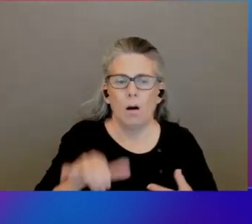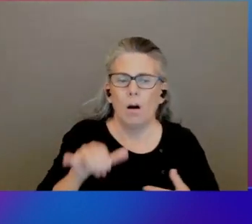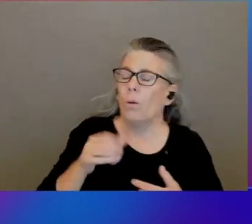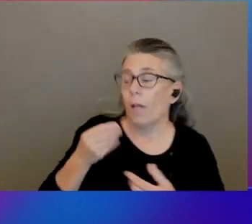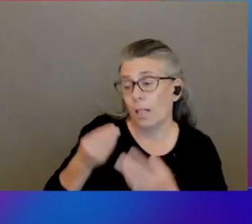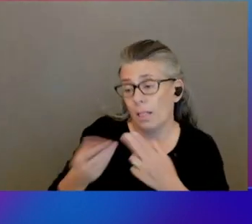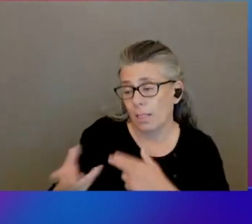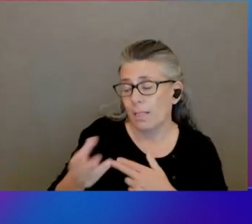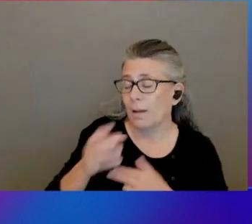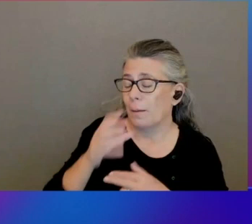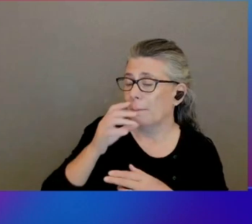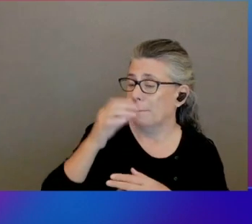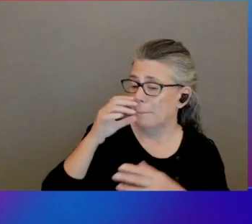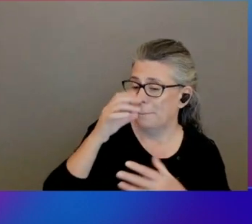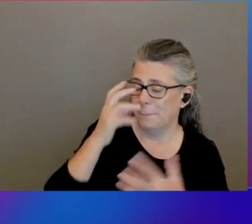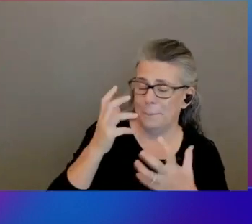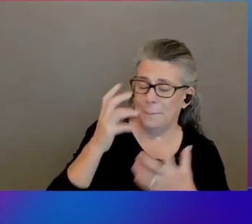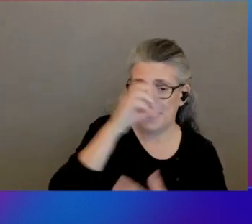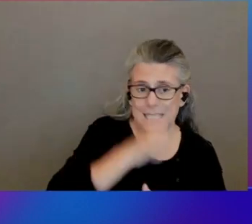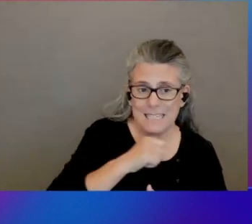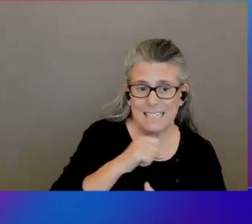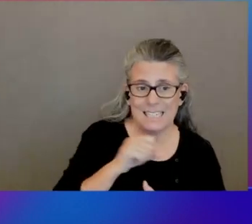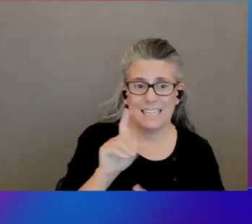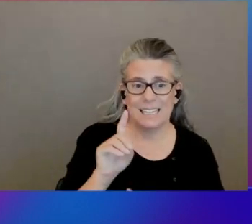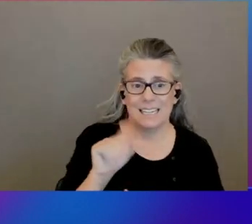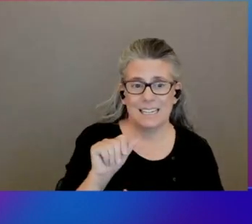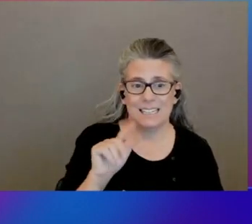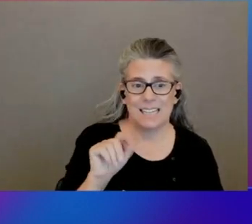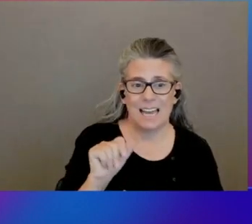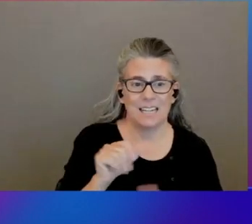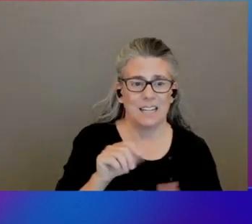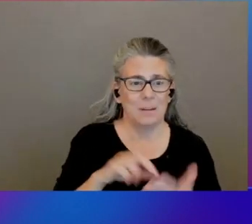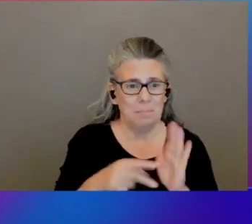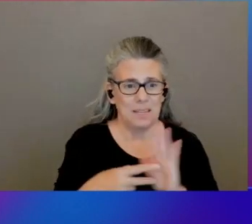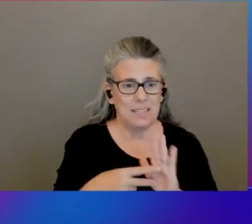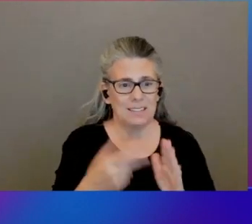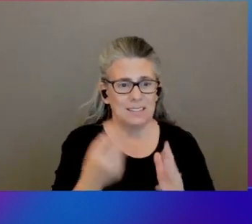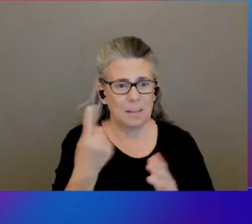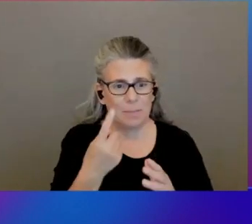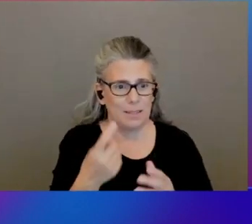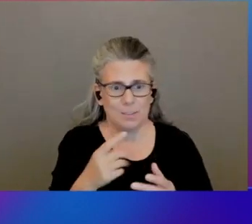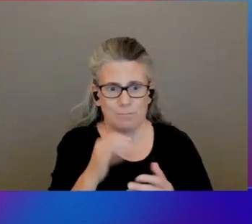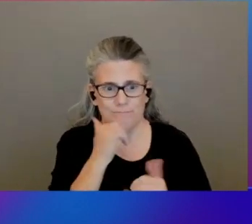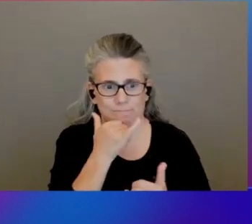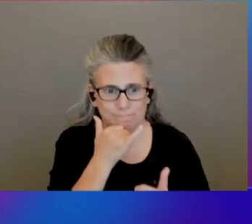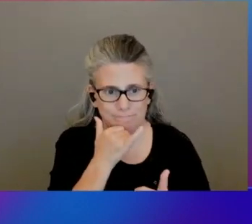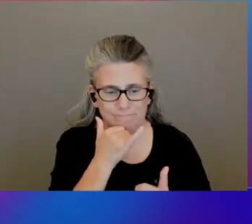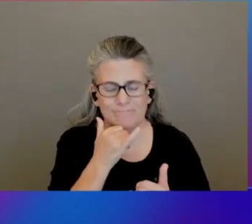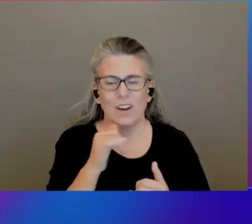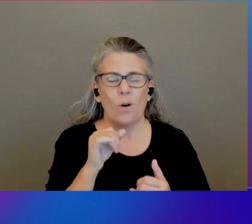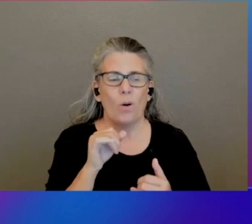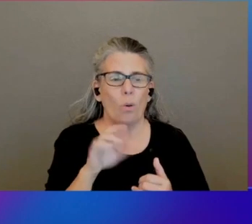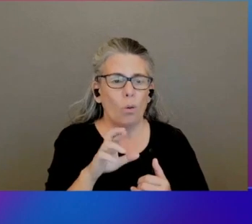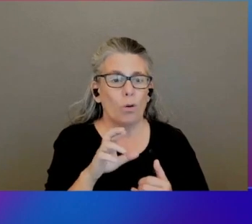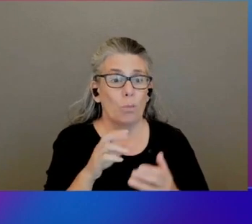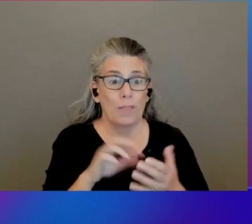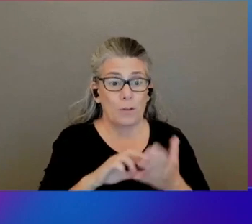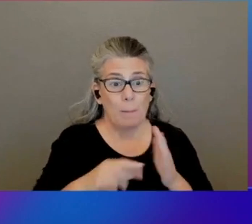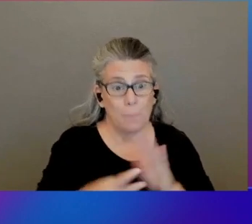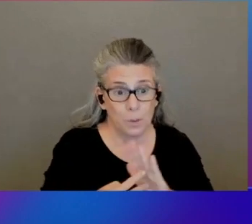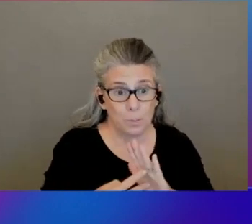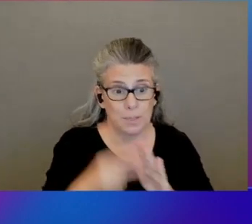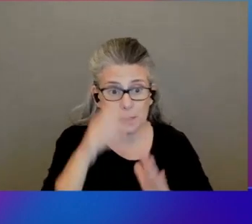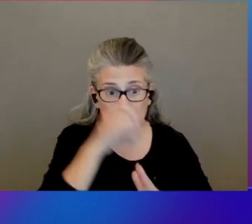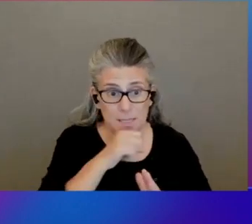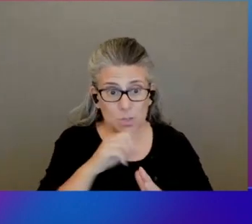up, whether that's missing by purpose or just happens to be missing. This can give you